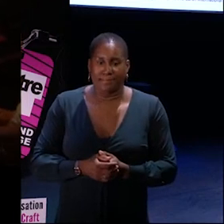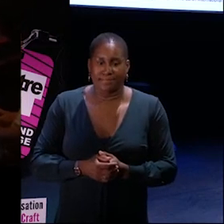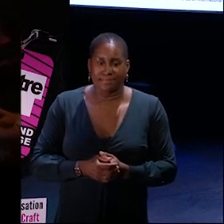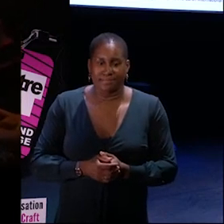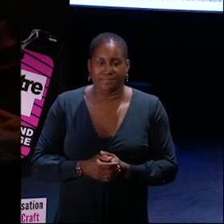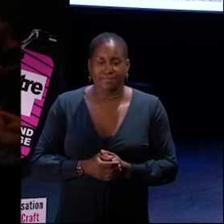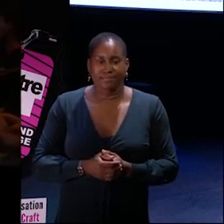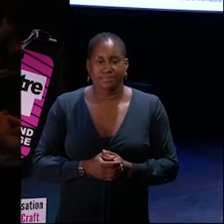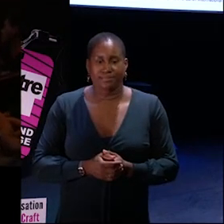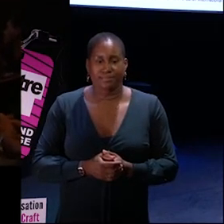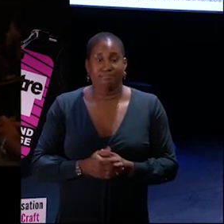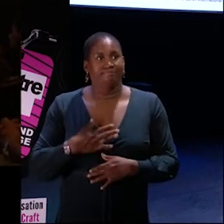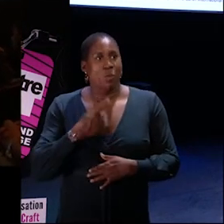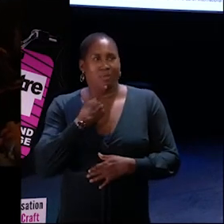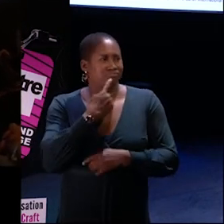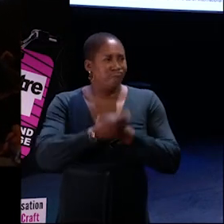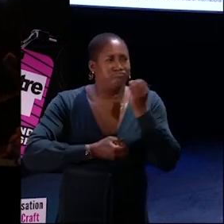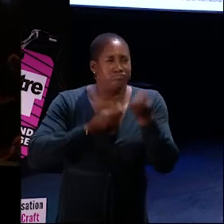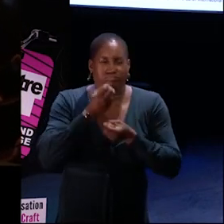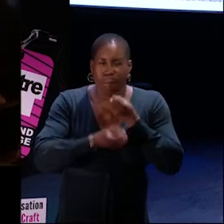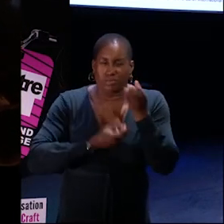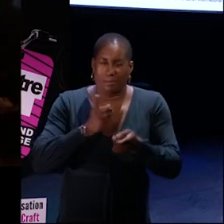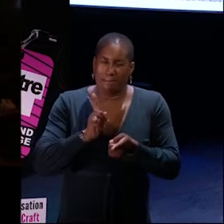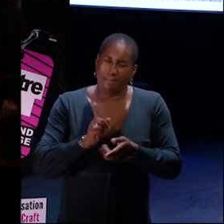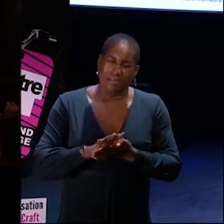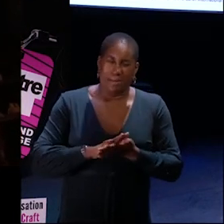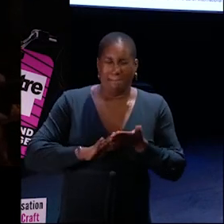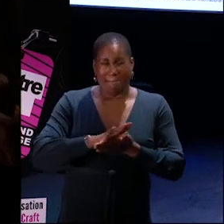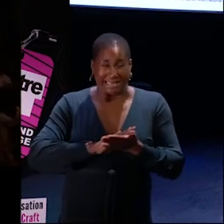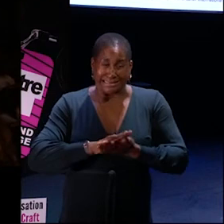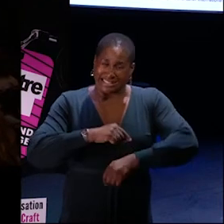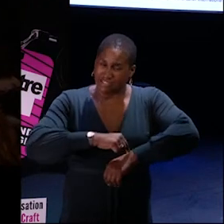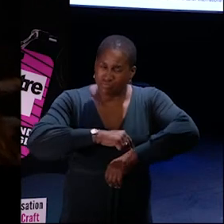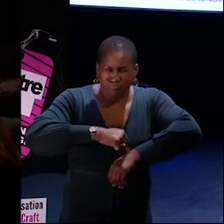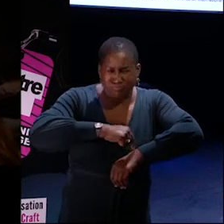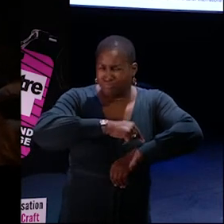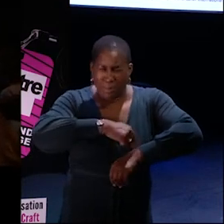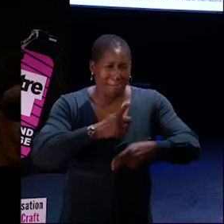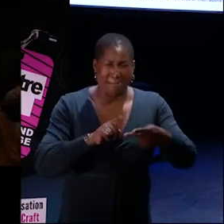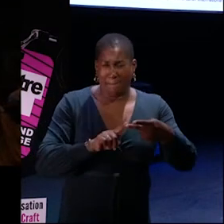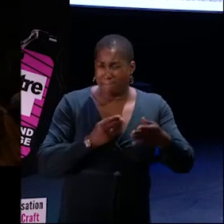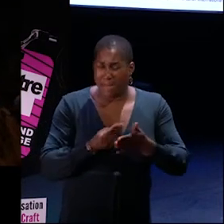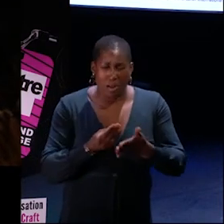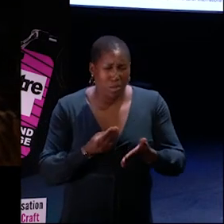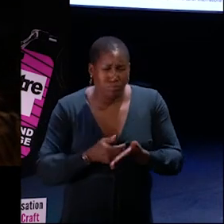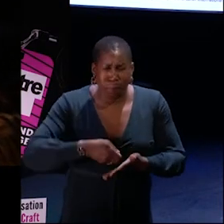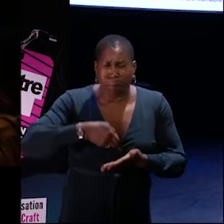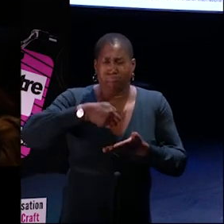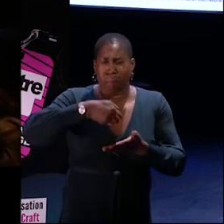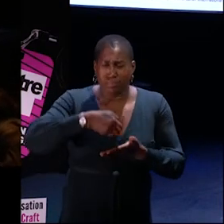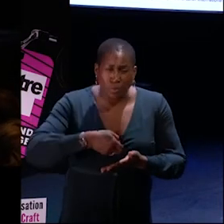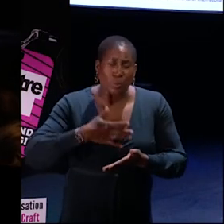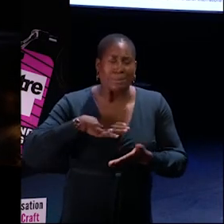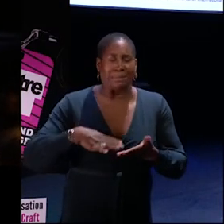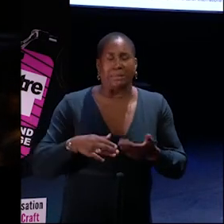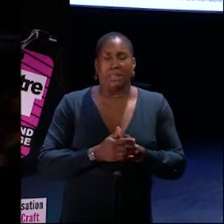A lot of everything I've said equals so much time and money as well. But like